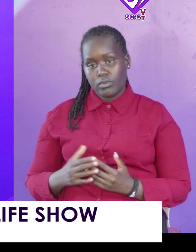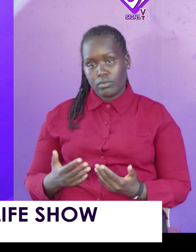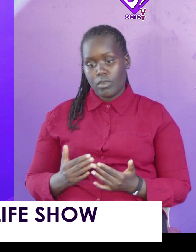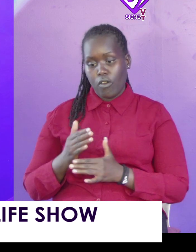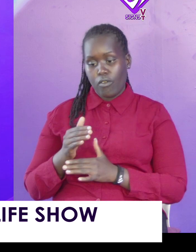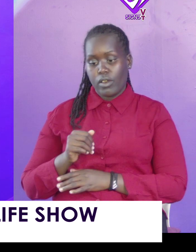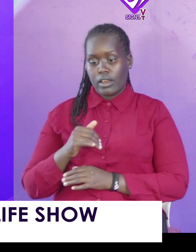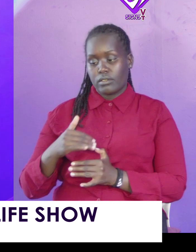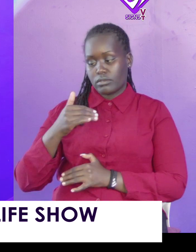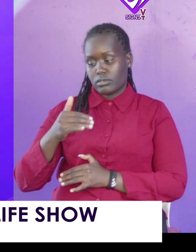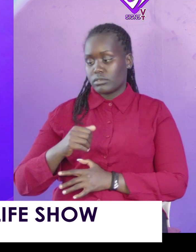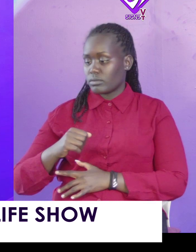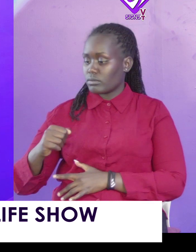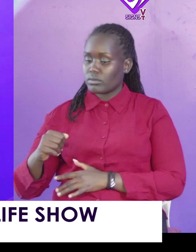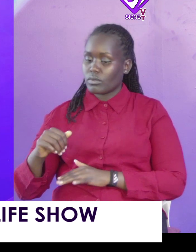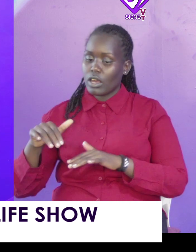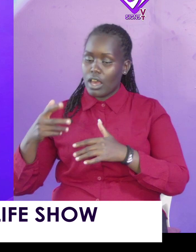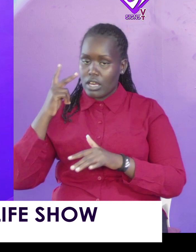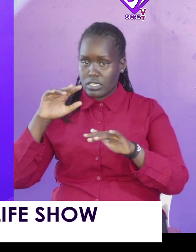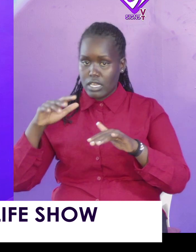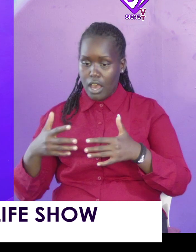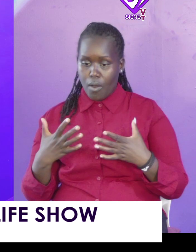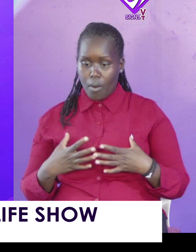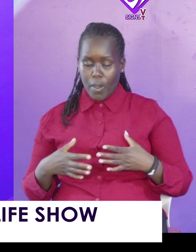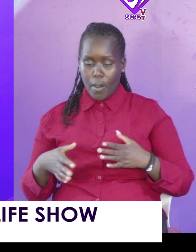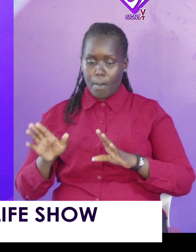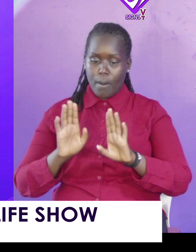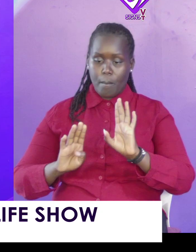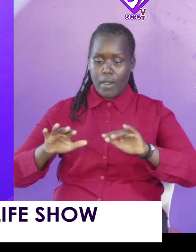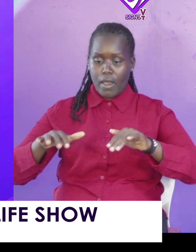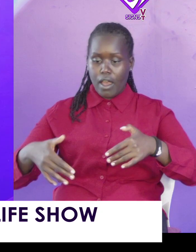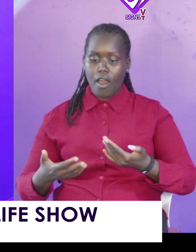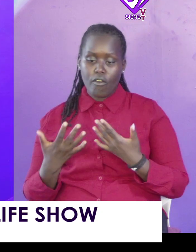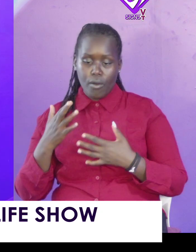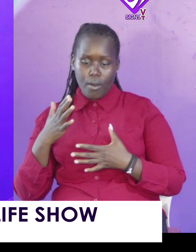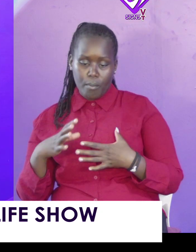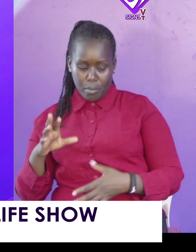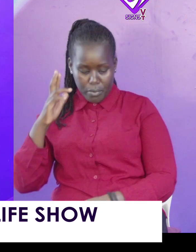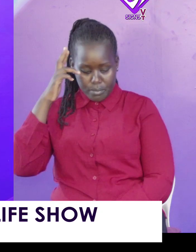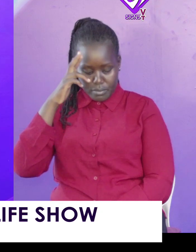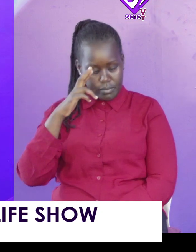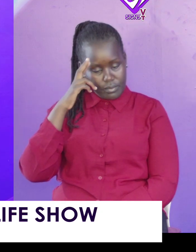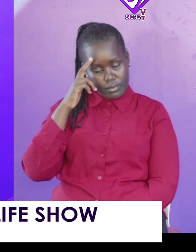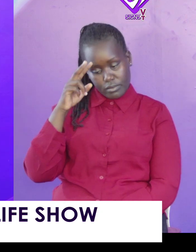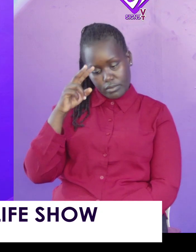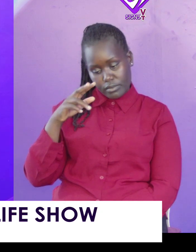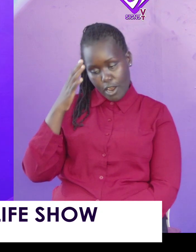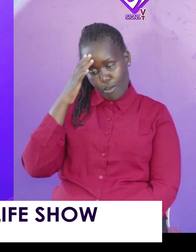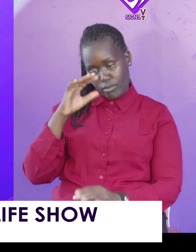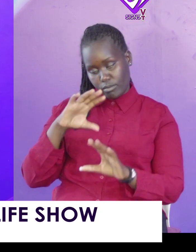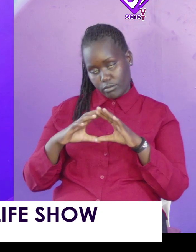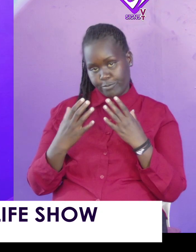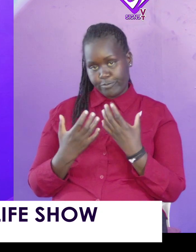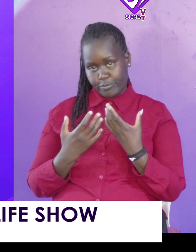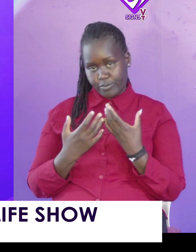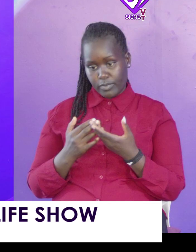lakeside. See how people react, see how people reason, read the world. Come on,